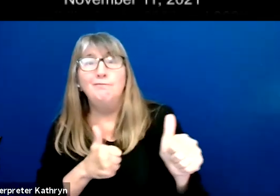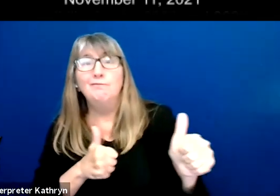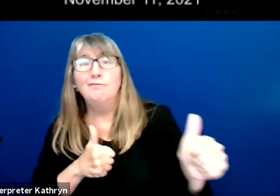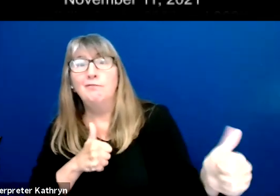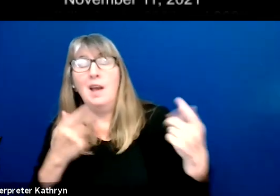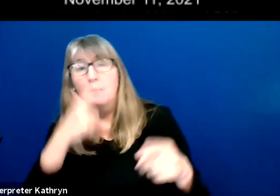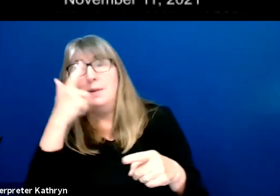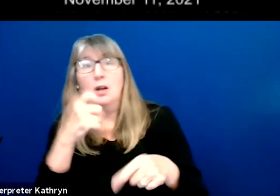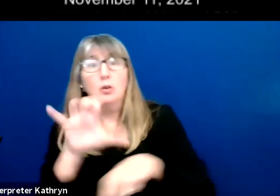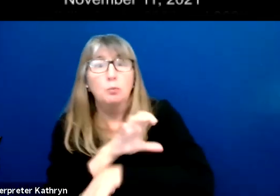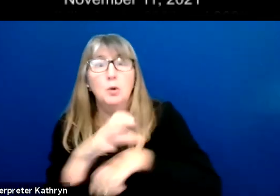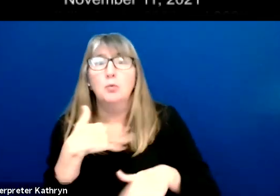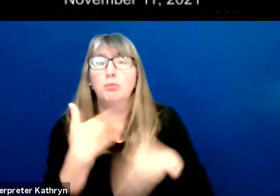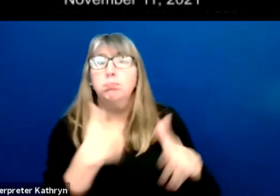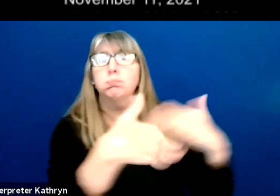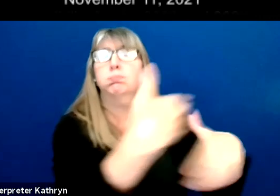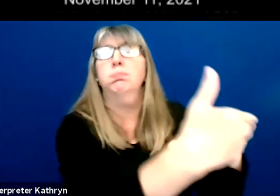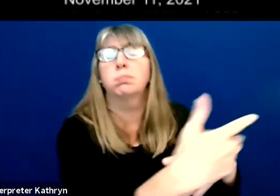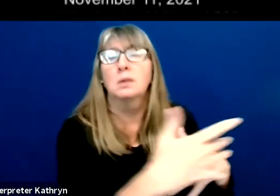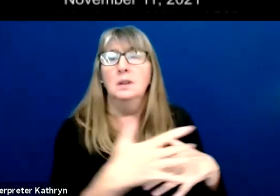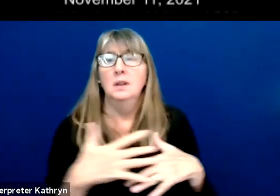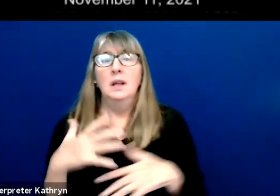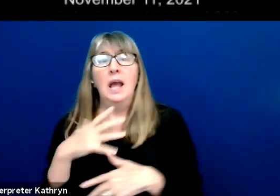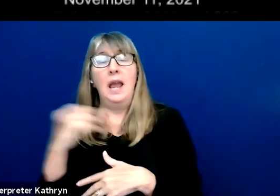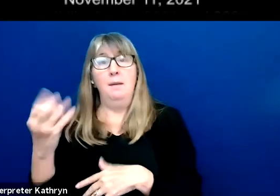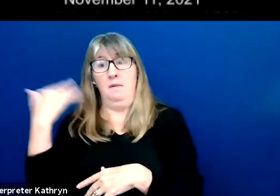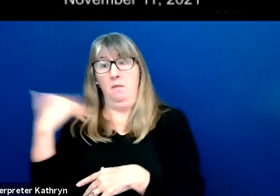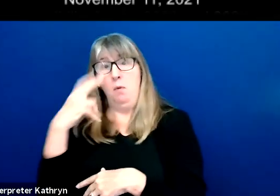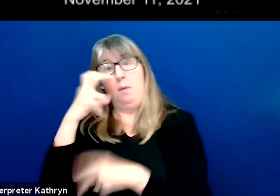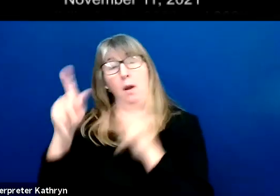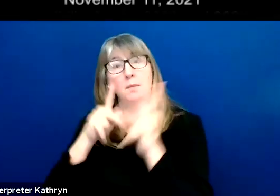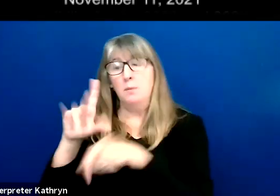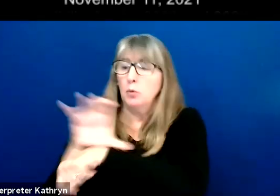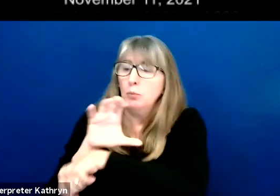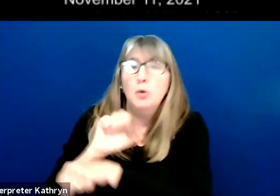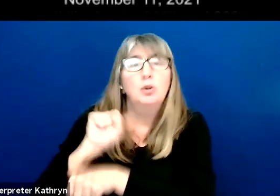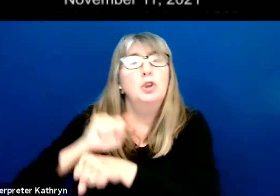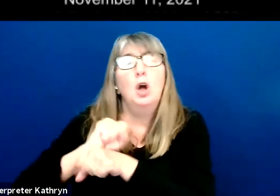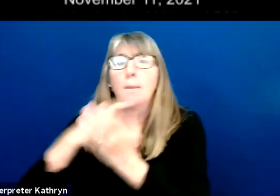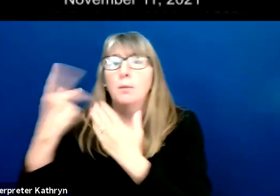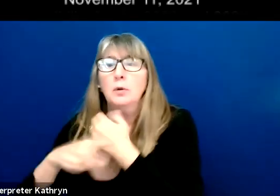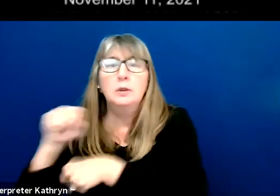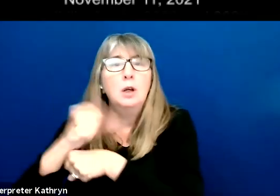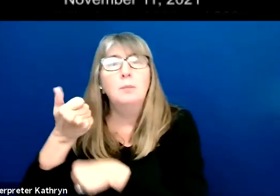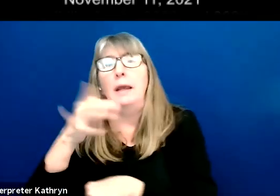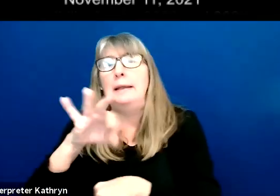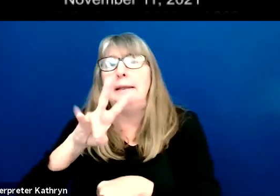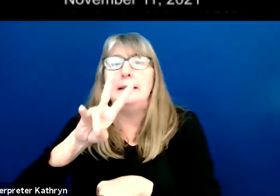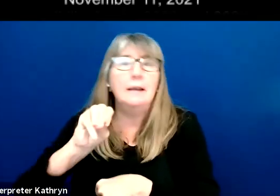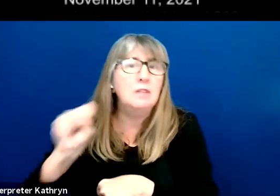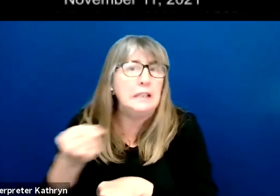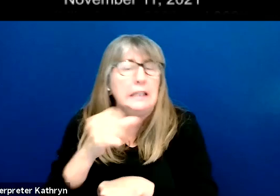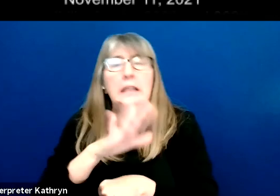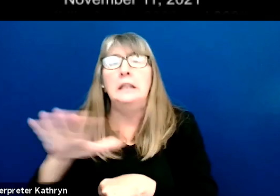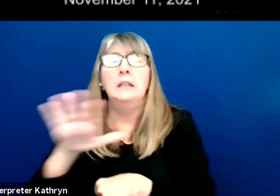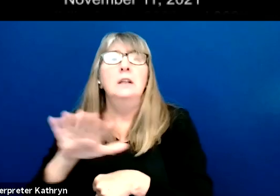great computer-related jobs that blind people had been able to get into in the 70s and 80s were going to be